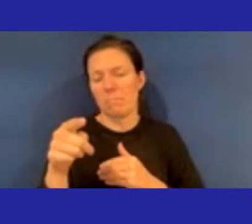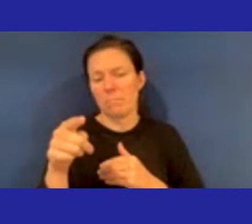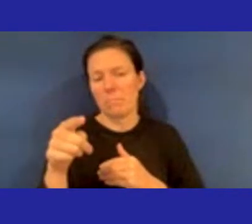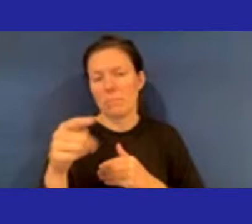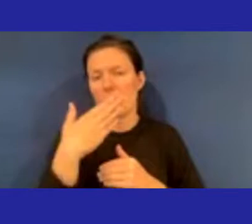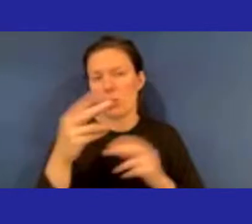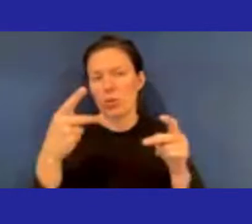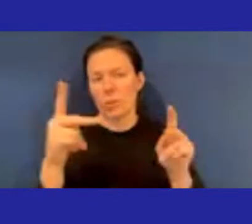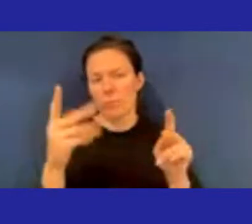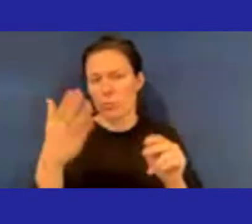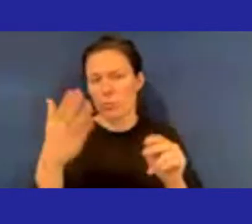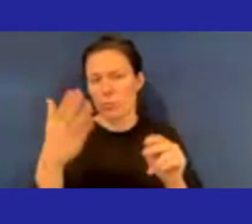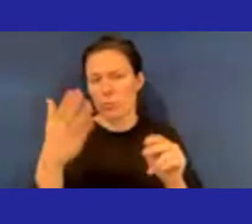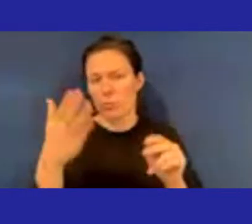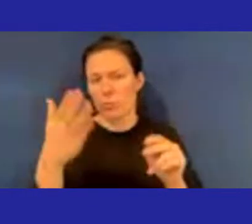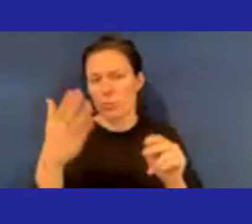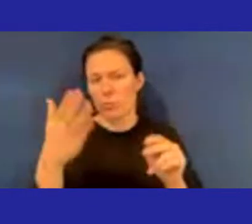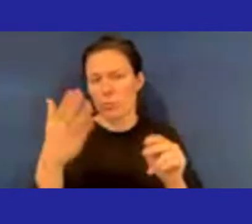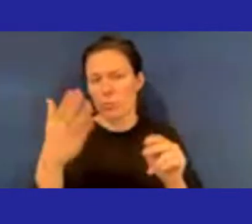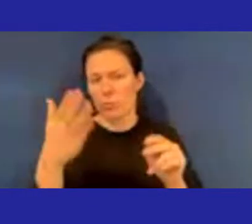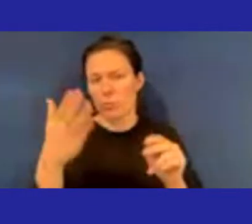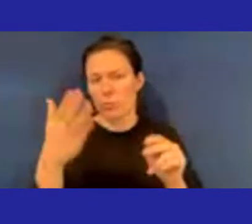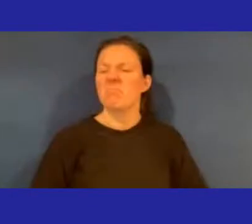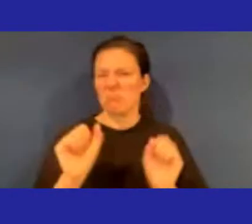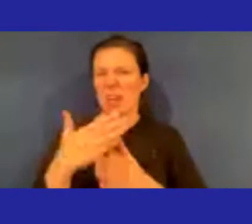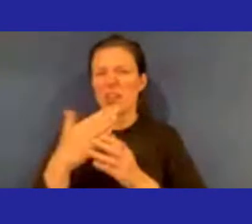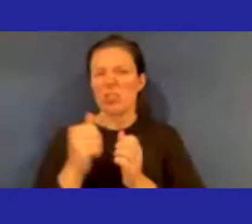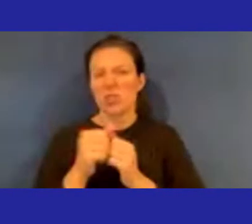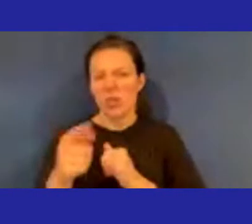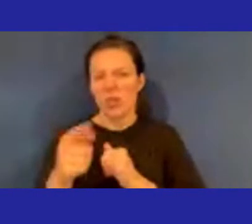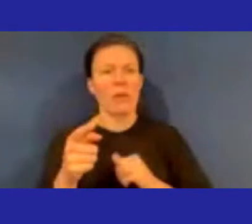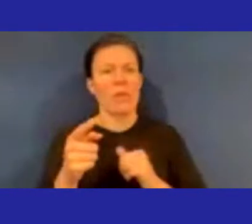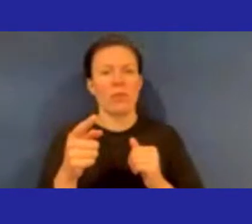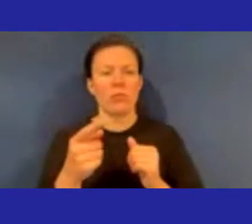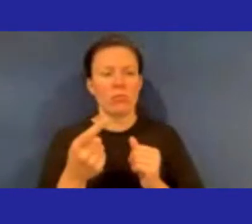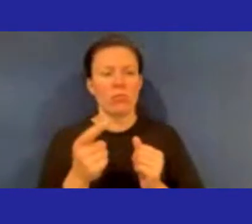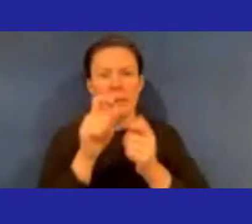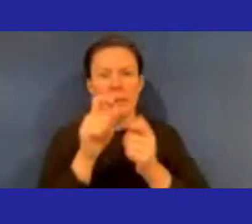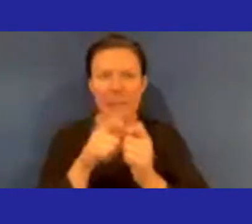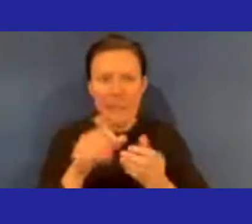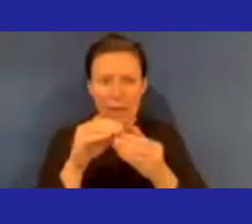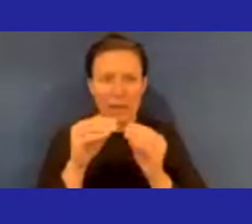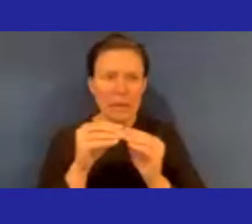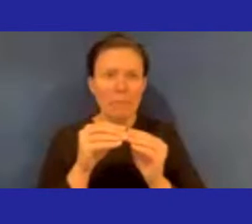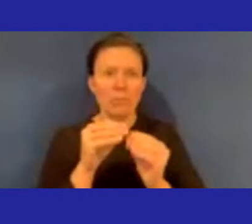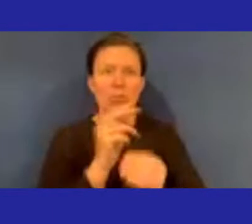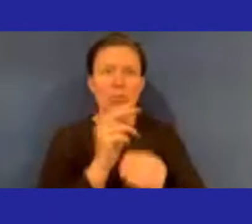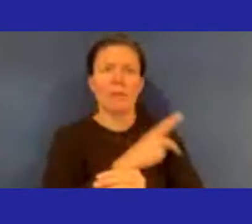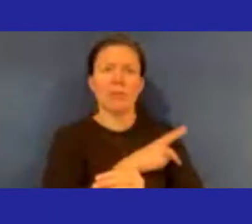there. But I can share with you the volume of patients with sickle cell at each of our hospitals.